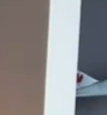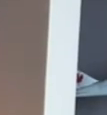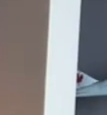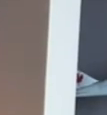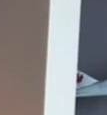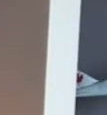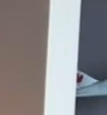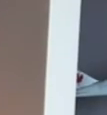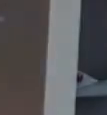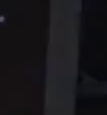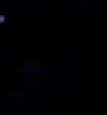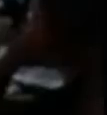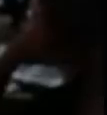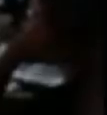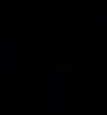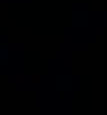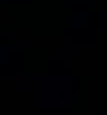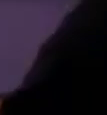now.